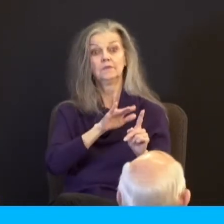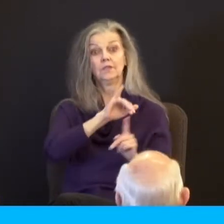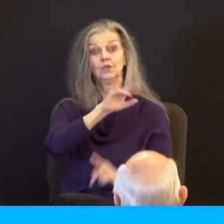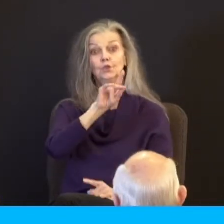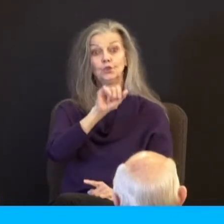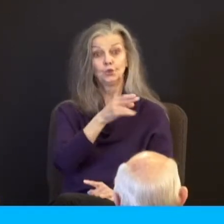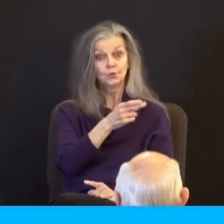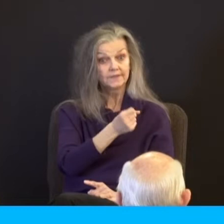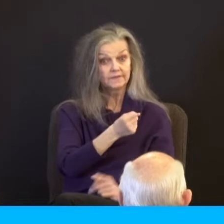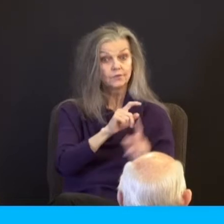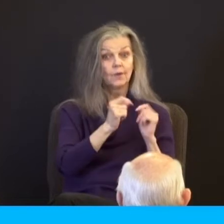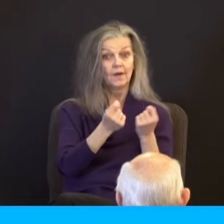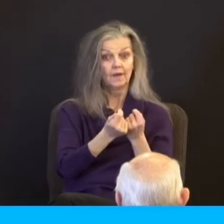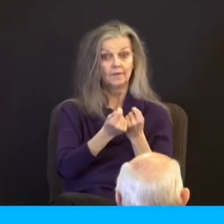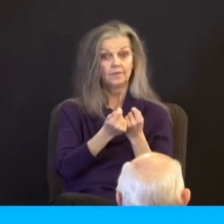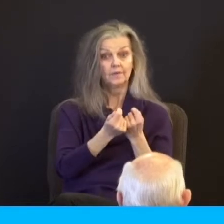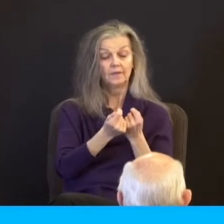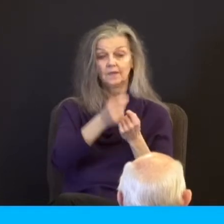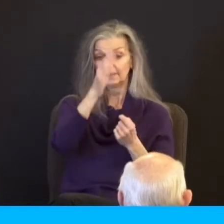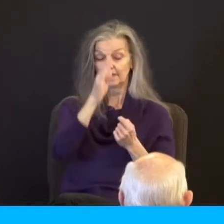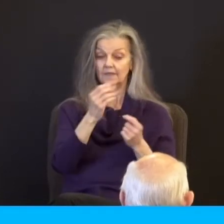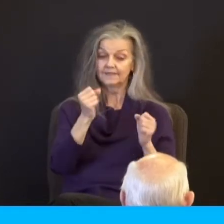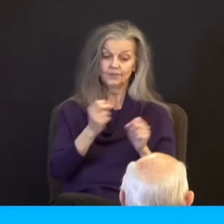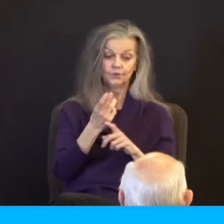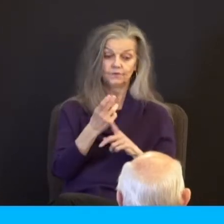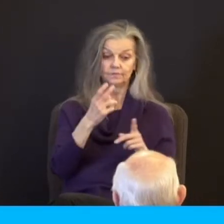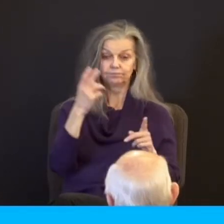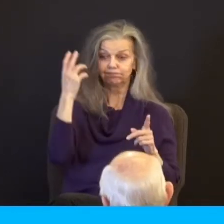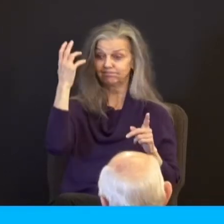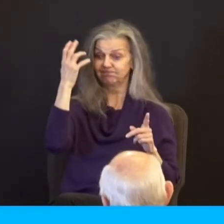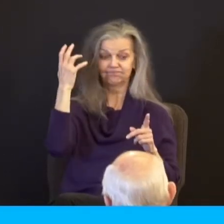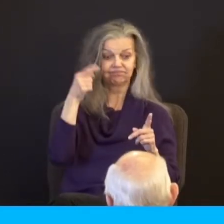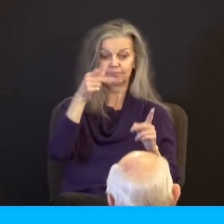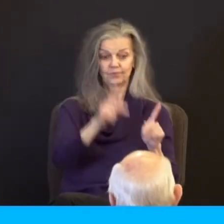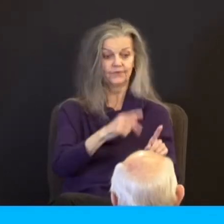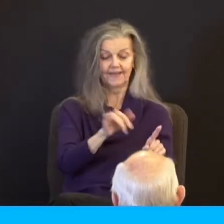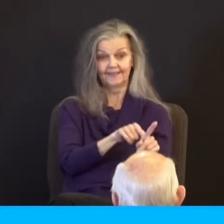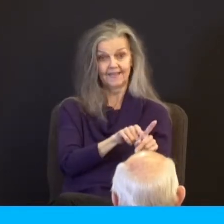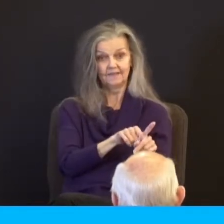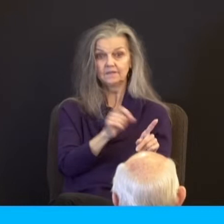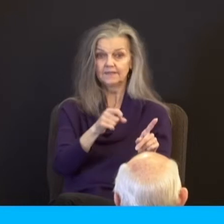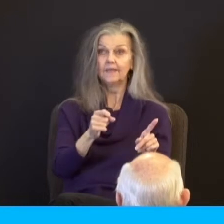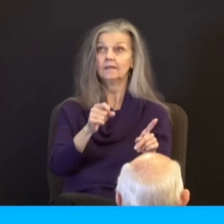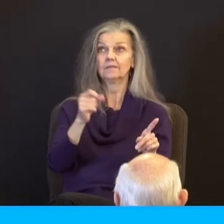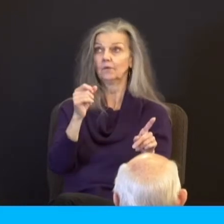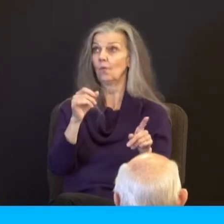God can use a goofball like this? Yes. And God can use a goofball like us.